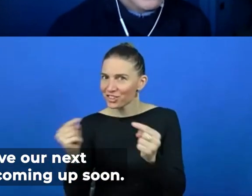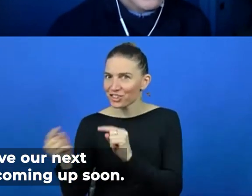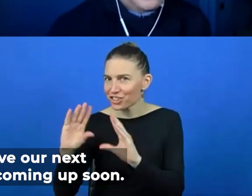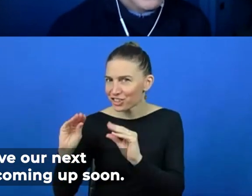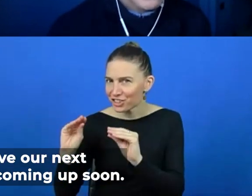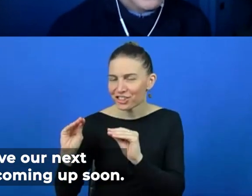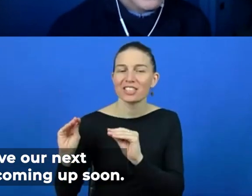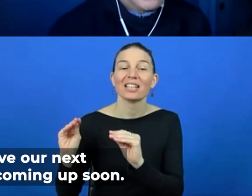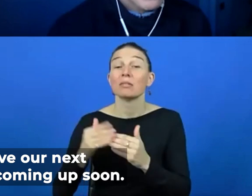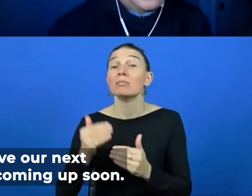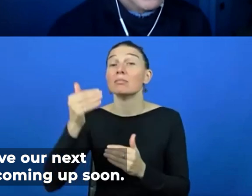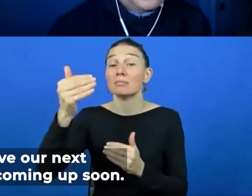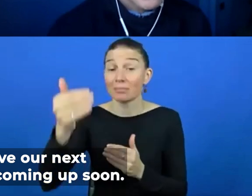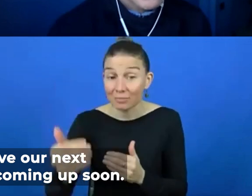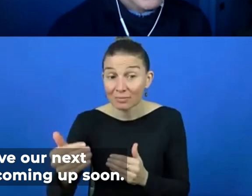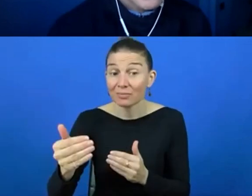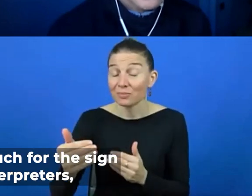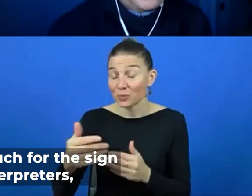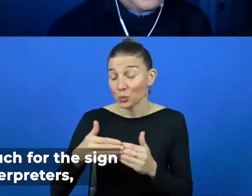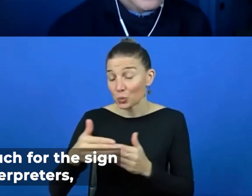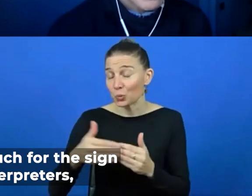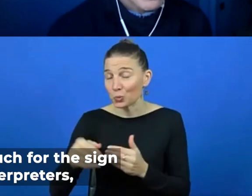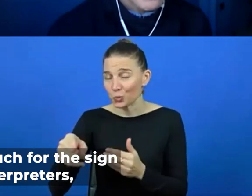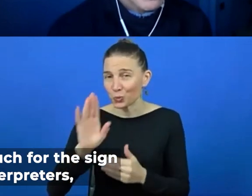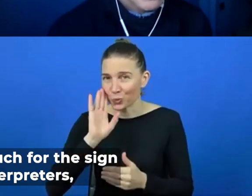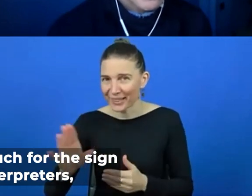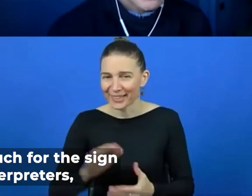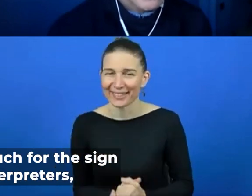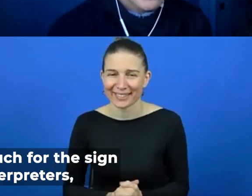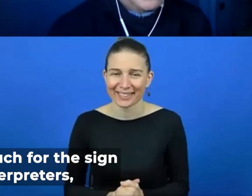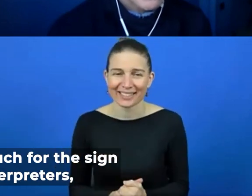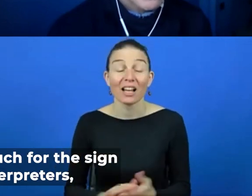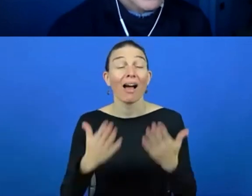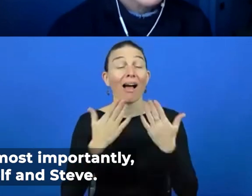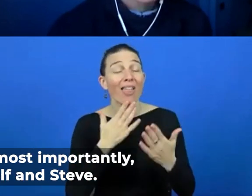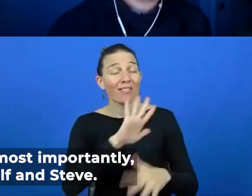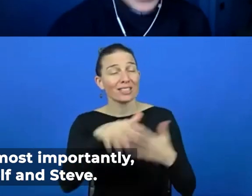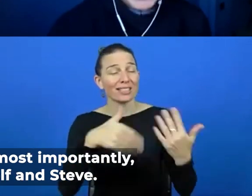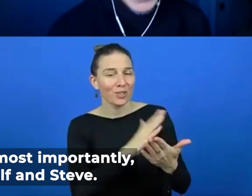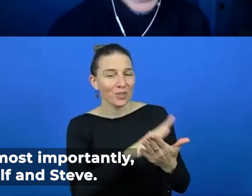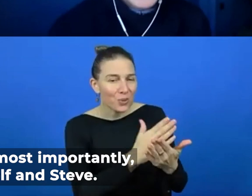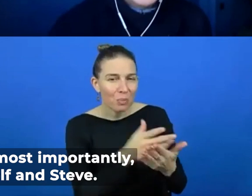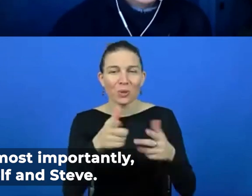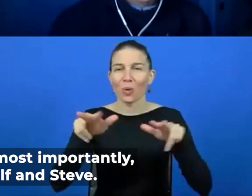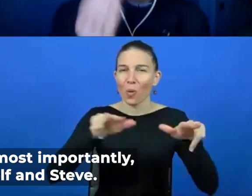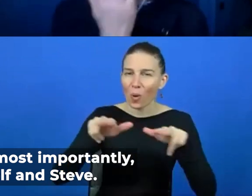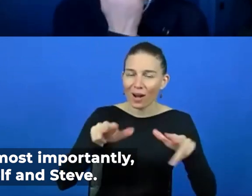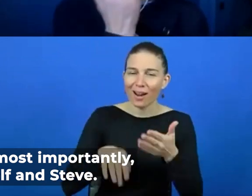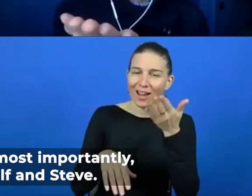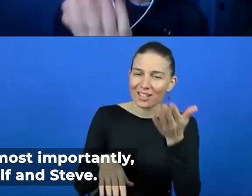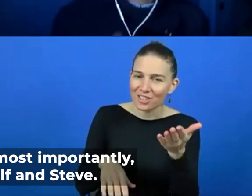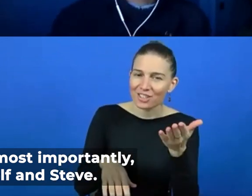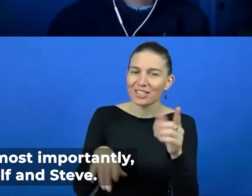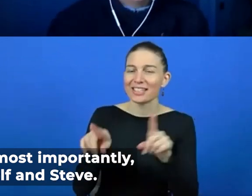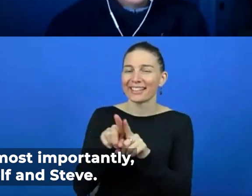our next quarterly one also coming up soon. Thank you very much for the sign language interpreters, the organizers, yes. And most importantly,